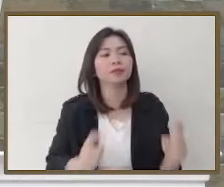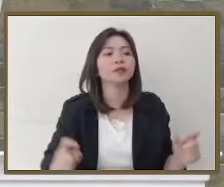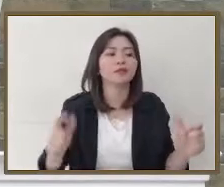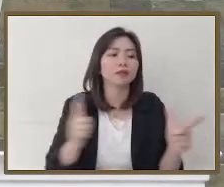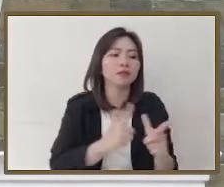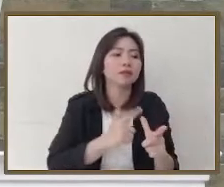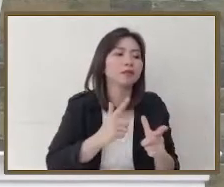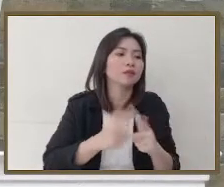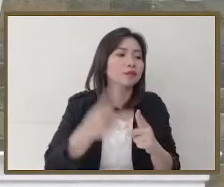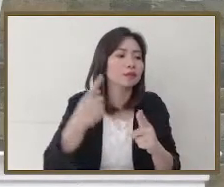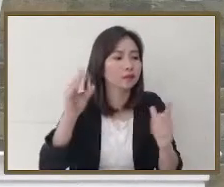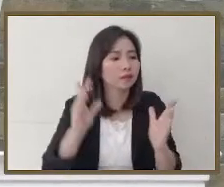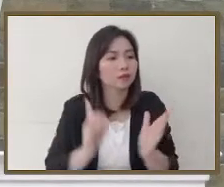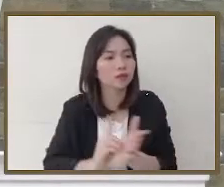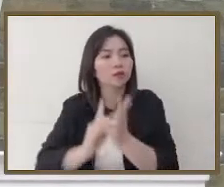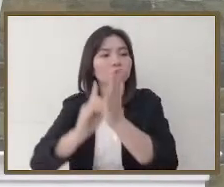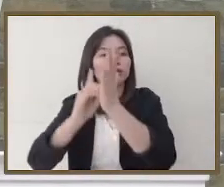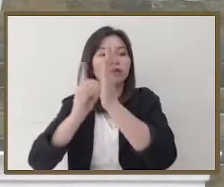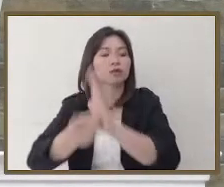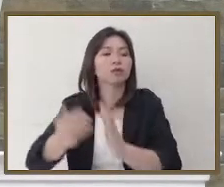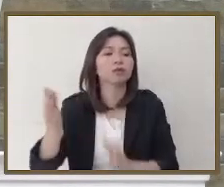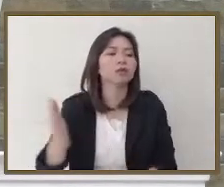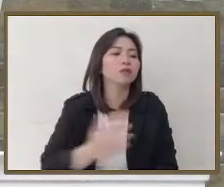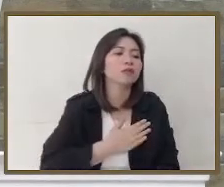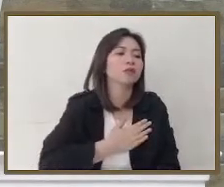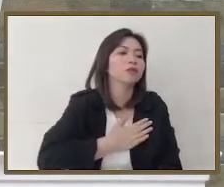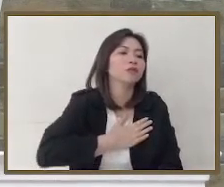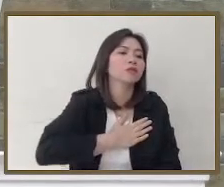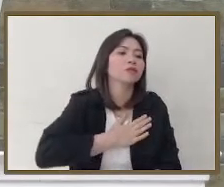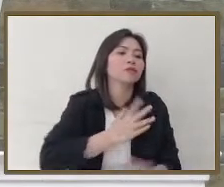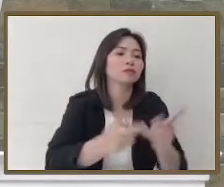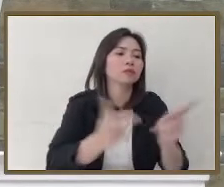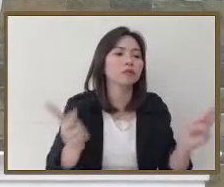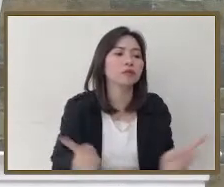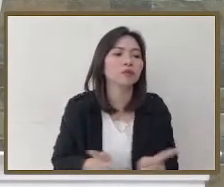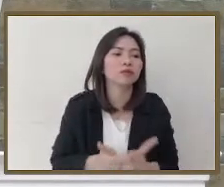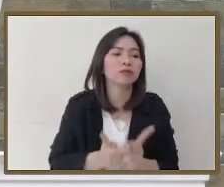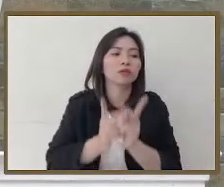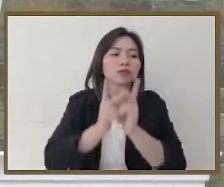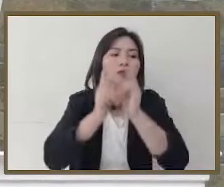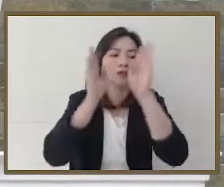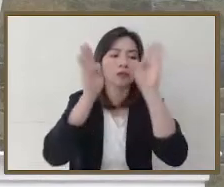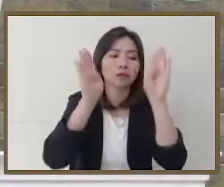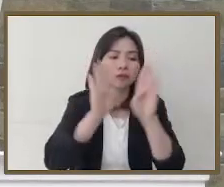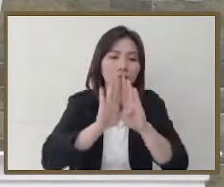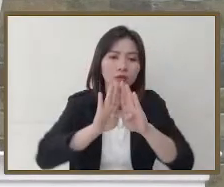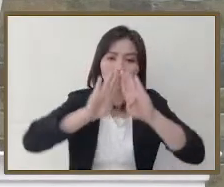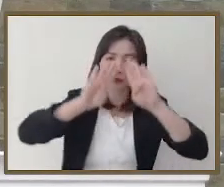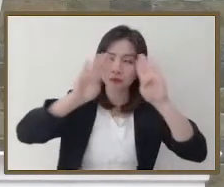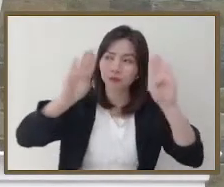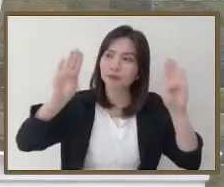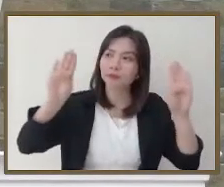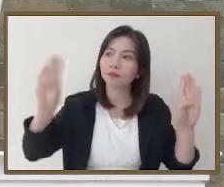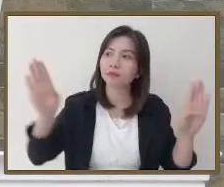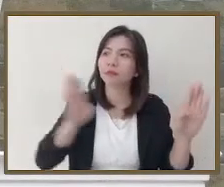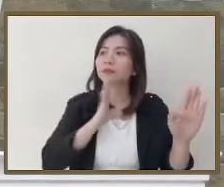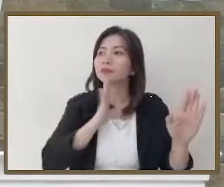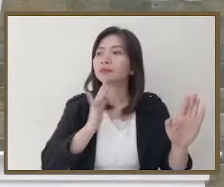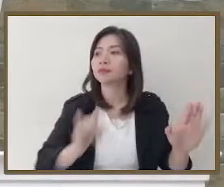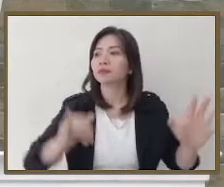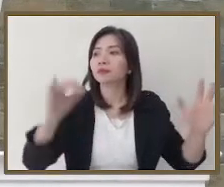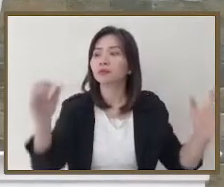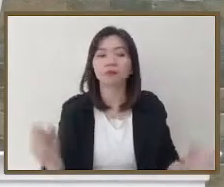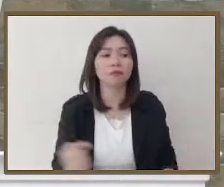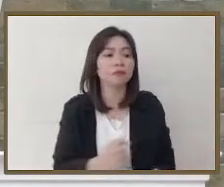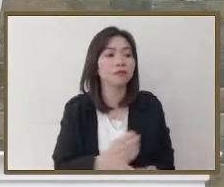greed. Then the door of my prison was opened